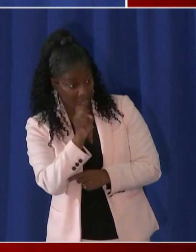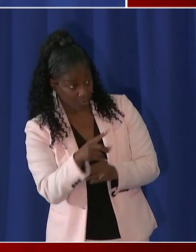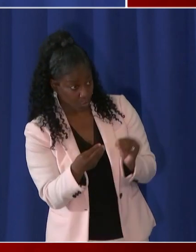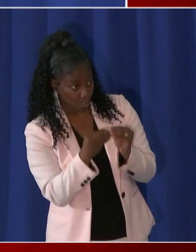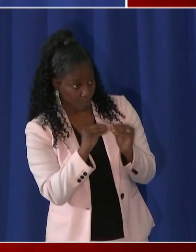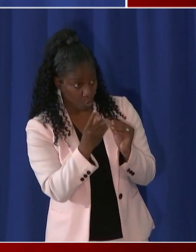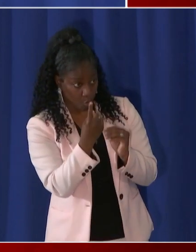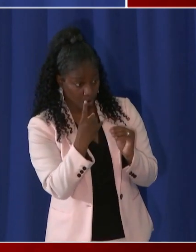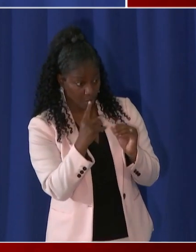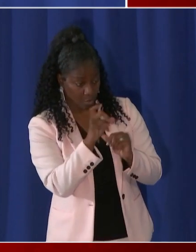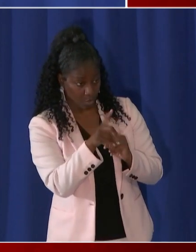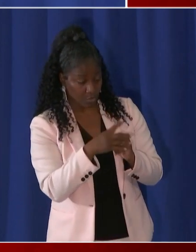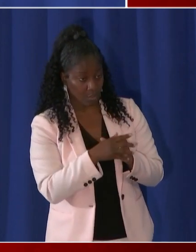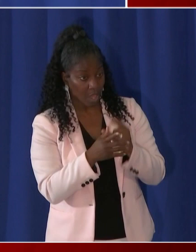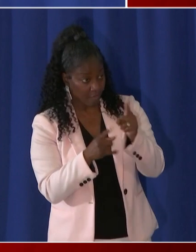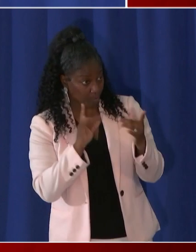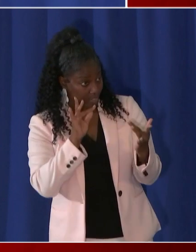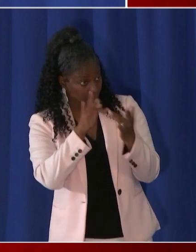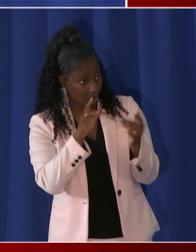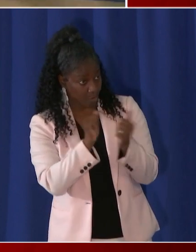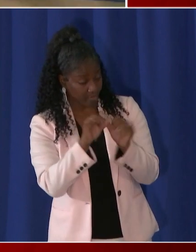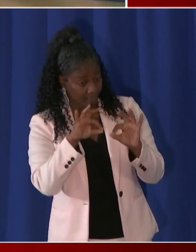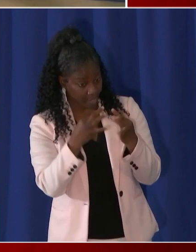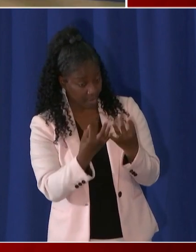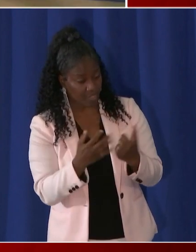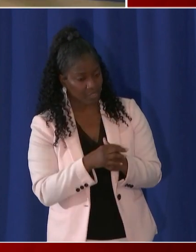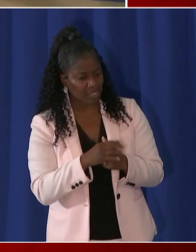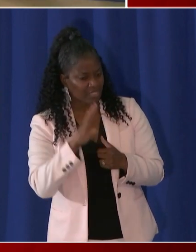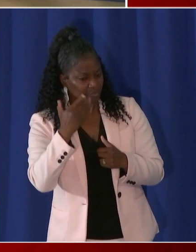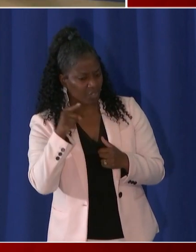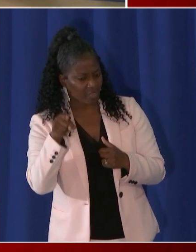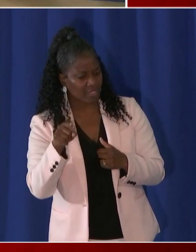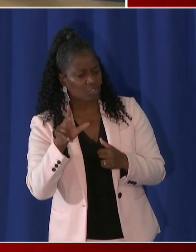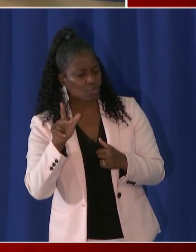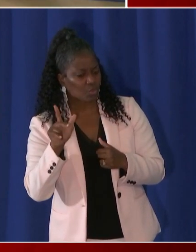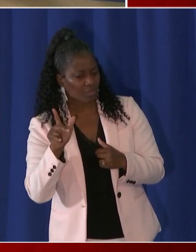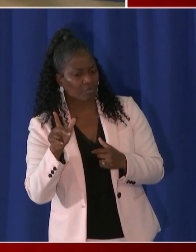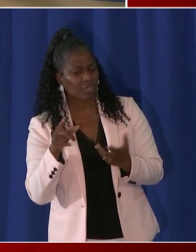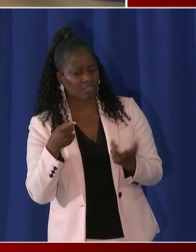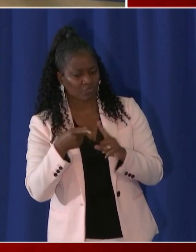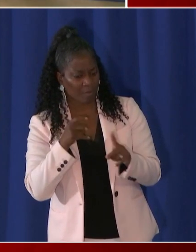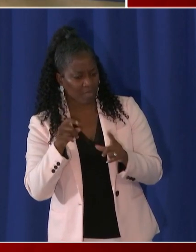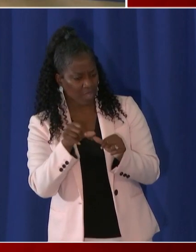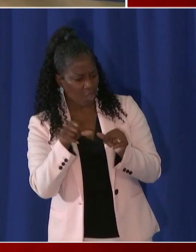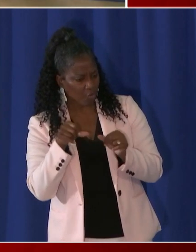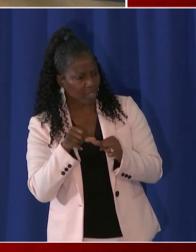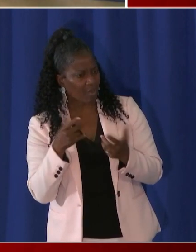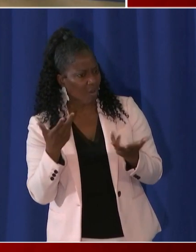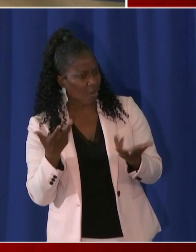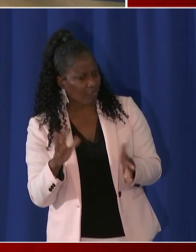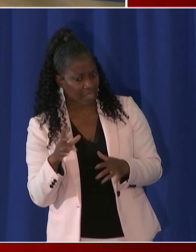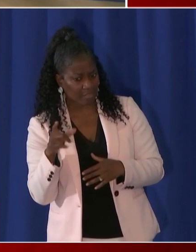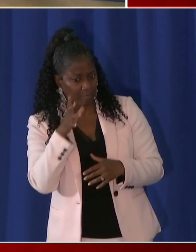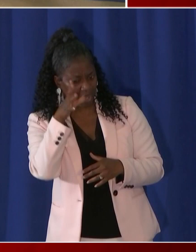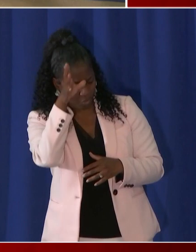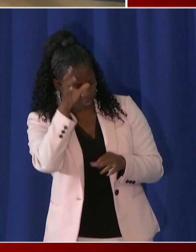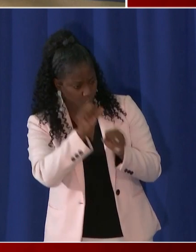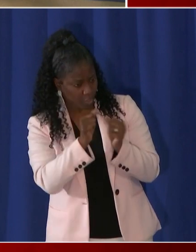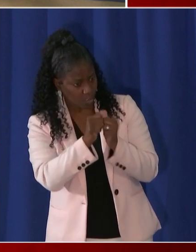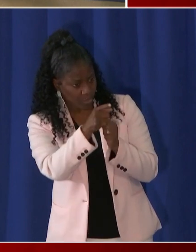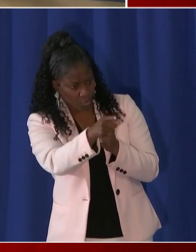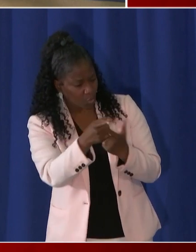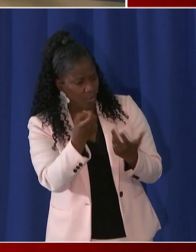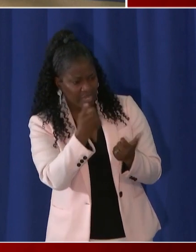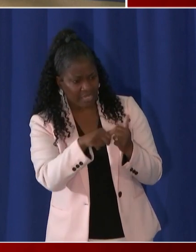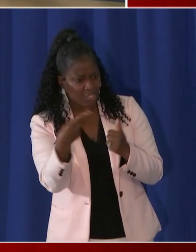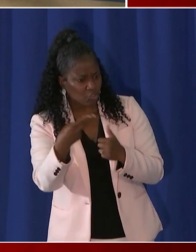question, Chief? Have you been in contact with the family? It appears that the 23-year-old is local. He's from the area. Are the parents working with you? Is the family working with you? Is there